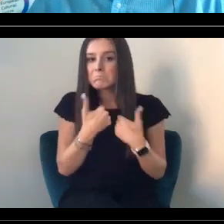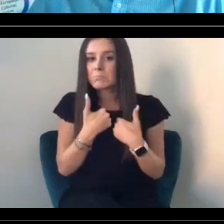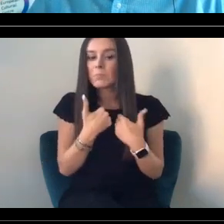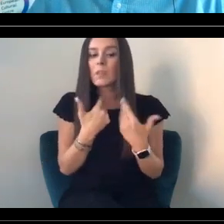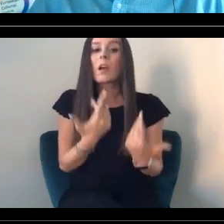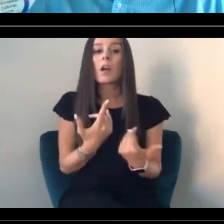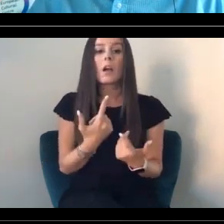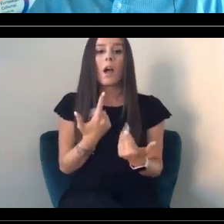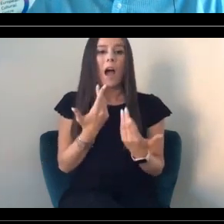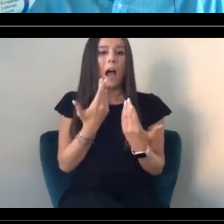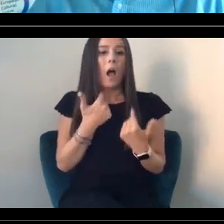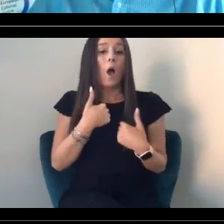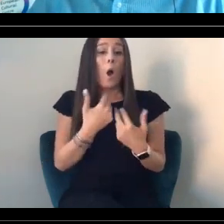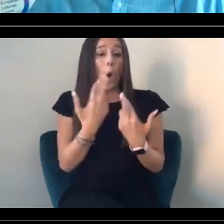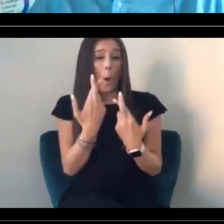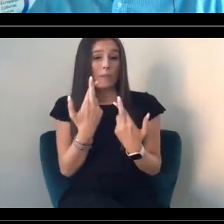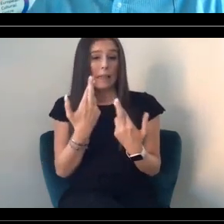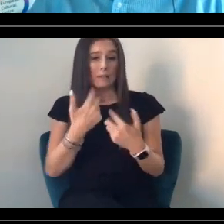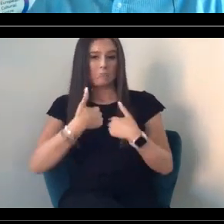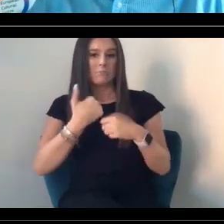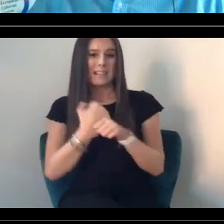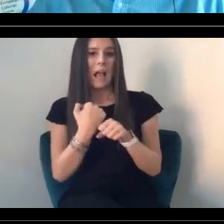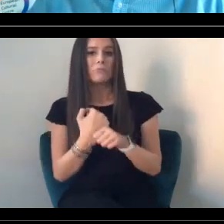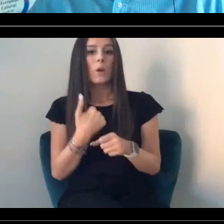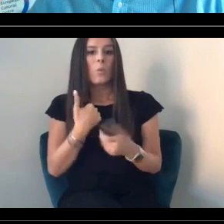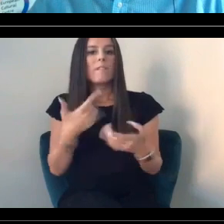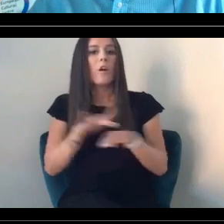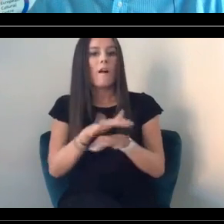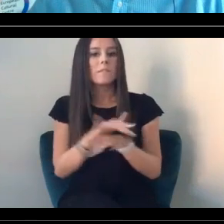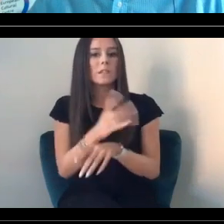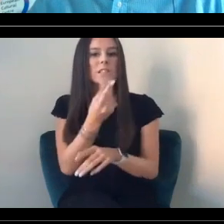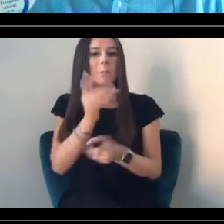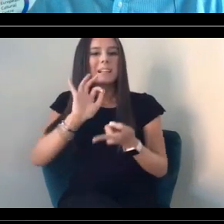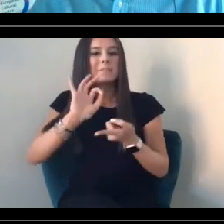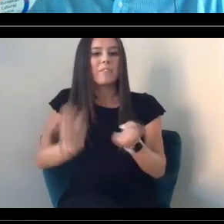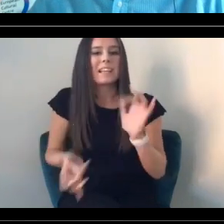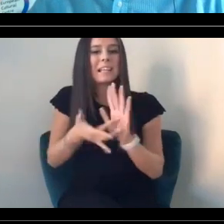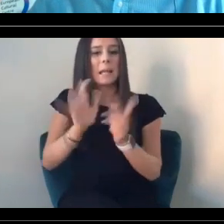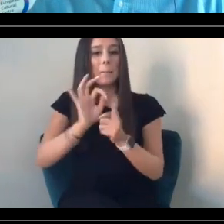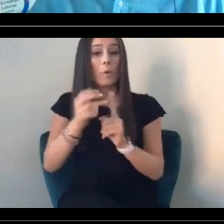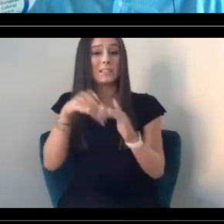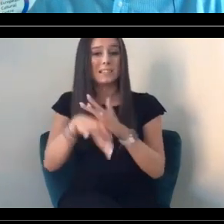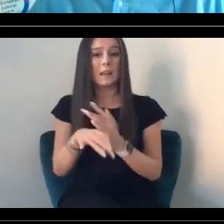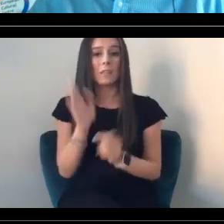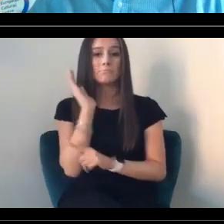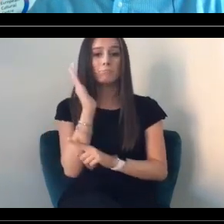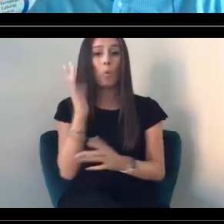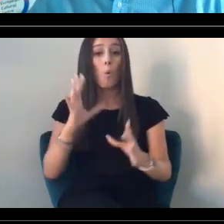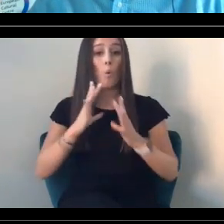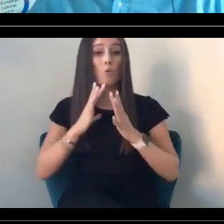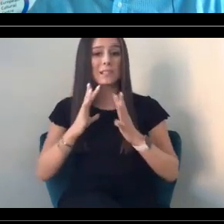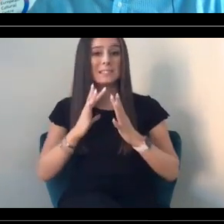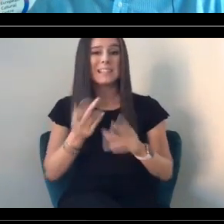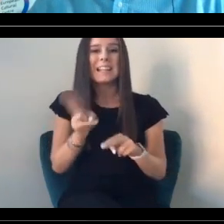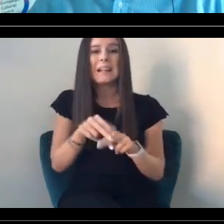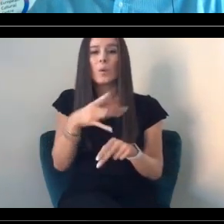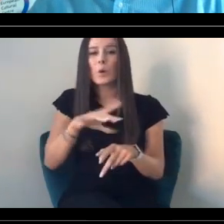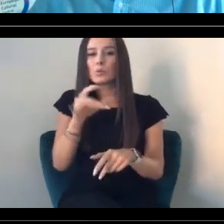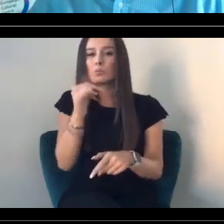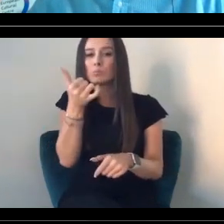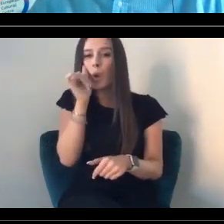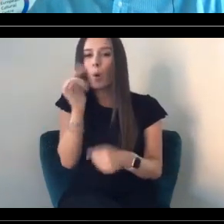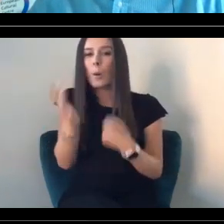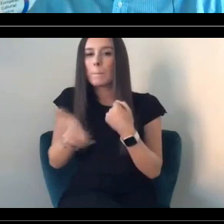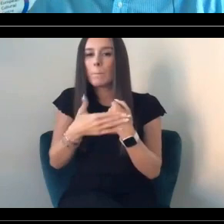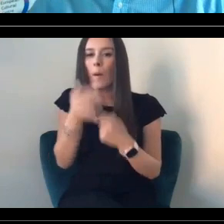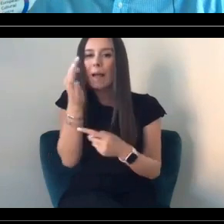key points already in the webinar, but I suggest it'd be please do look at a guide, and particularly the interactive